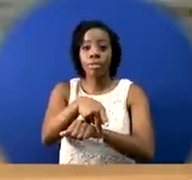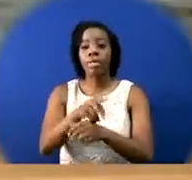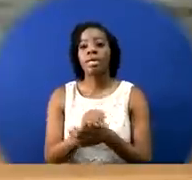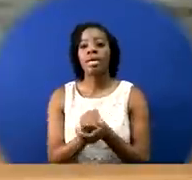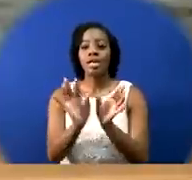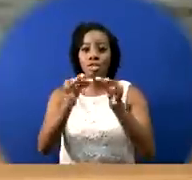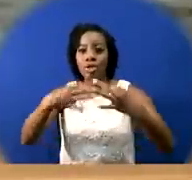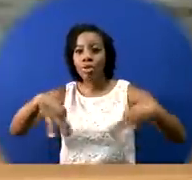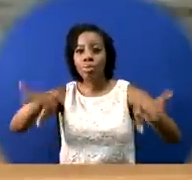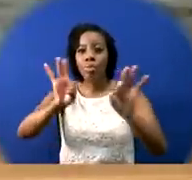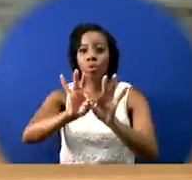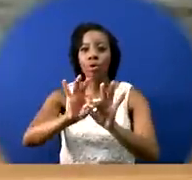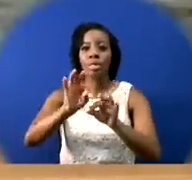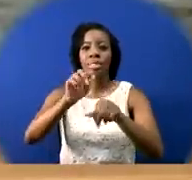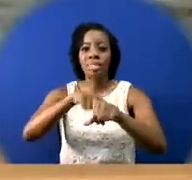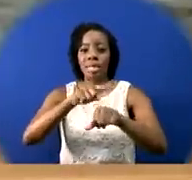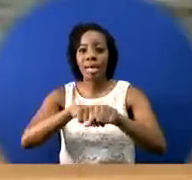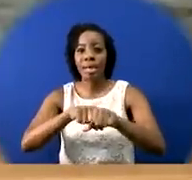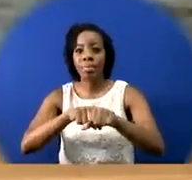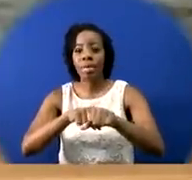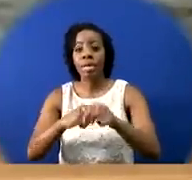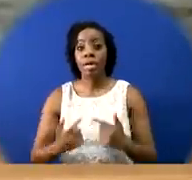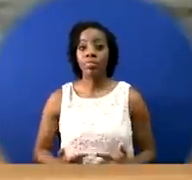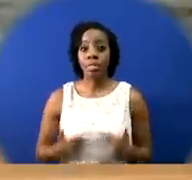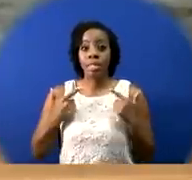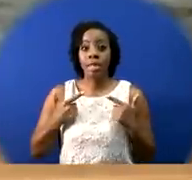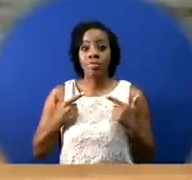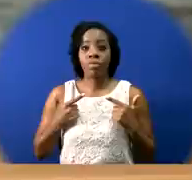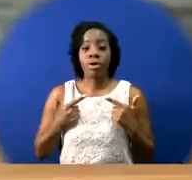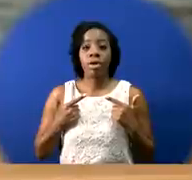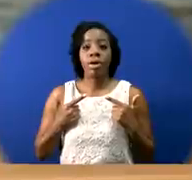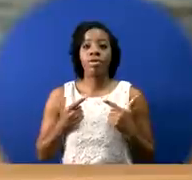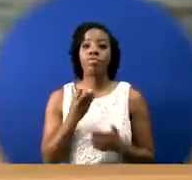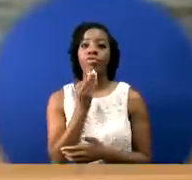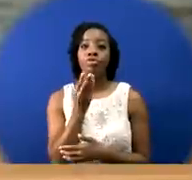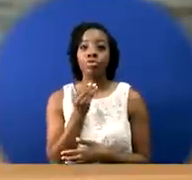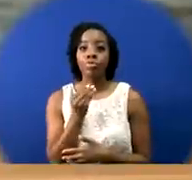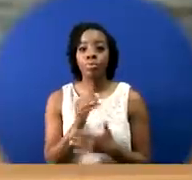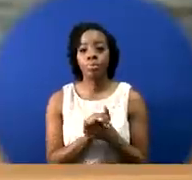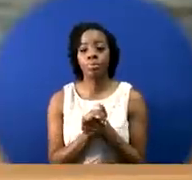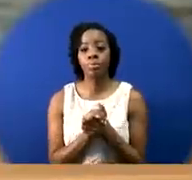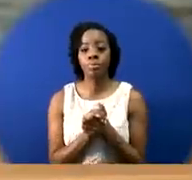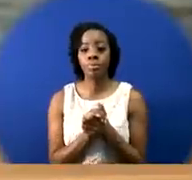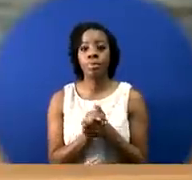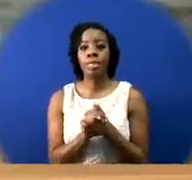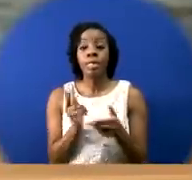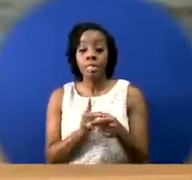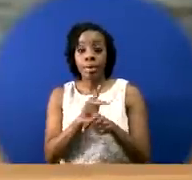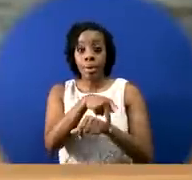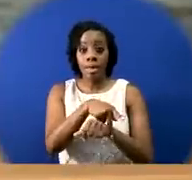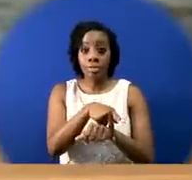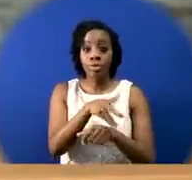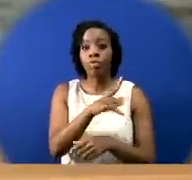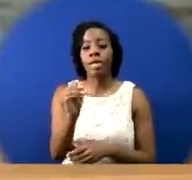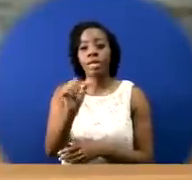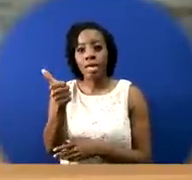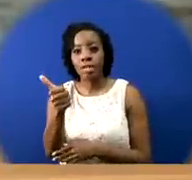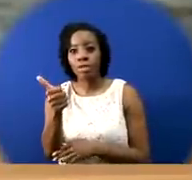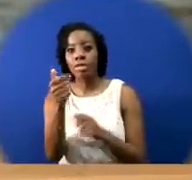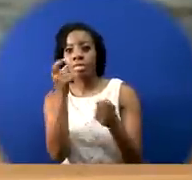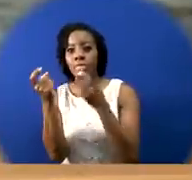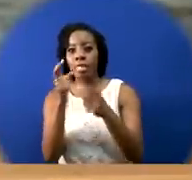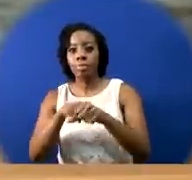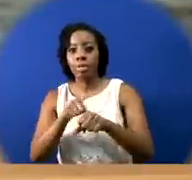significant season in the life of the devout Jews, because it was at Passover, along with a couple of other celebrative times, that all